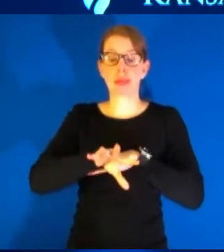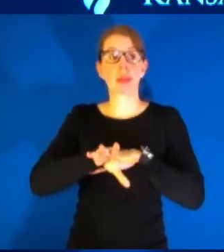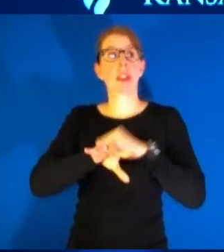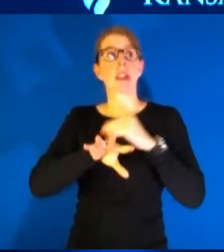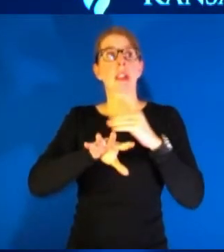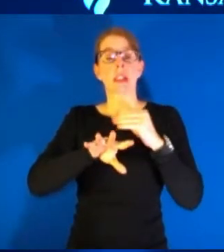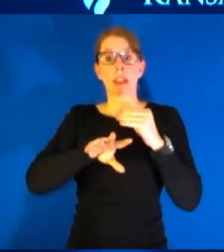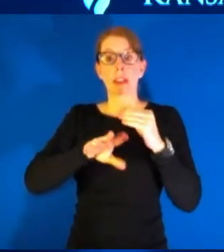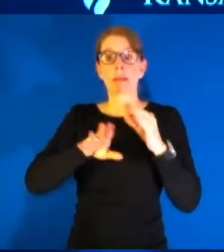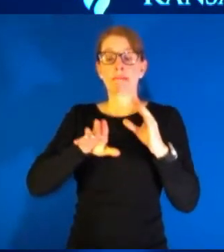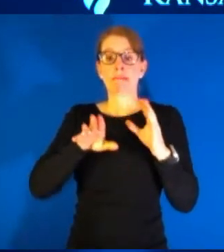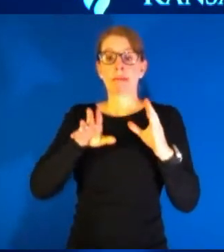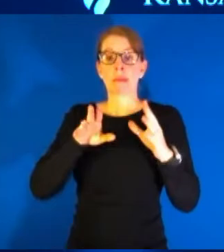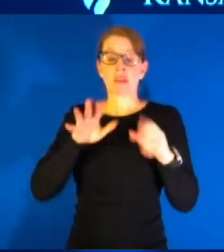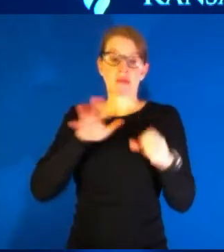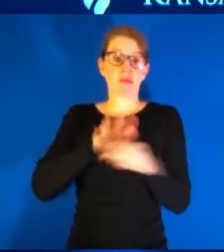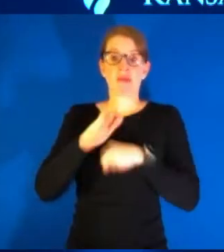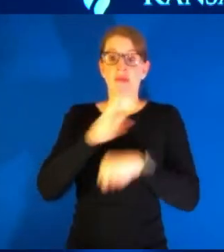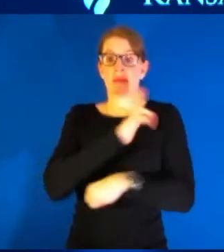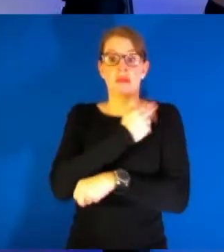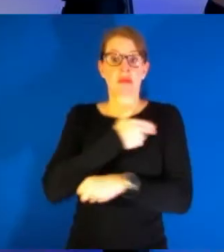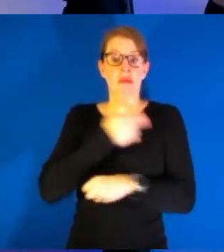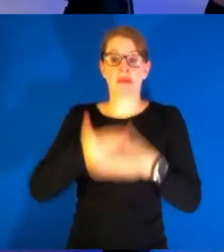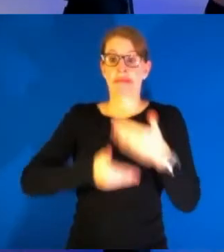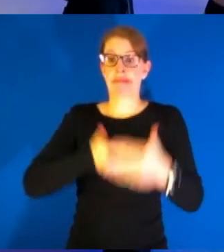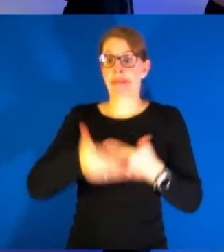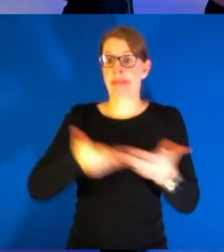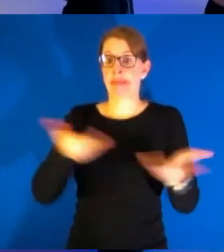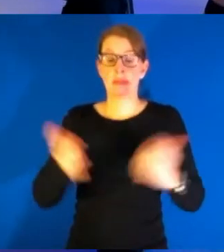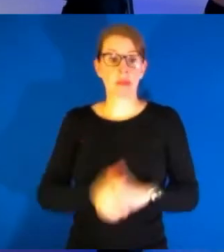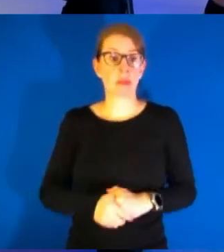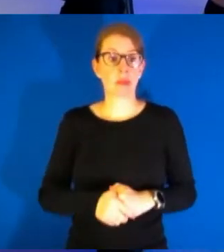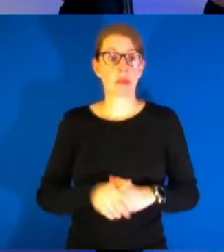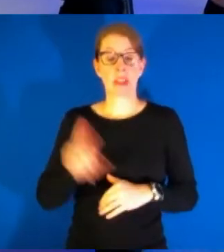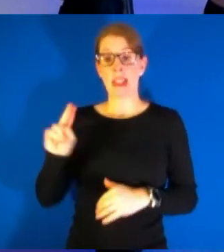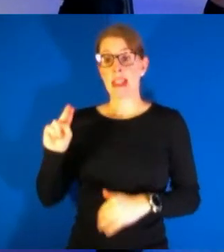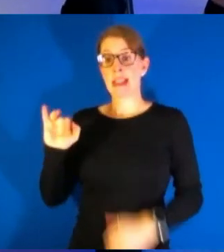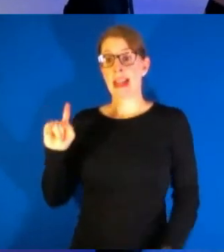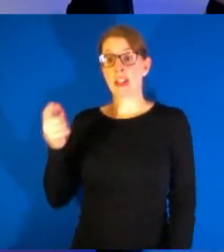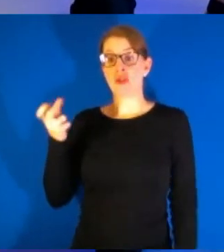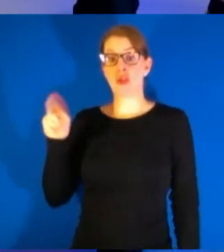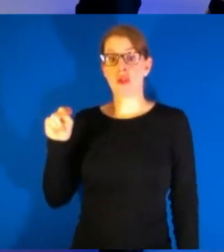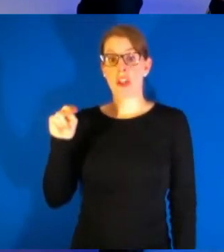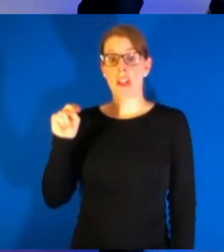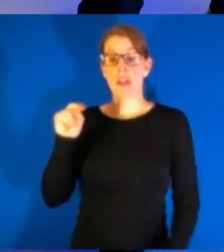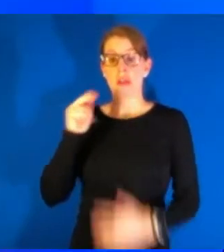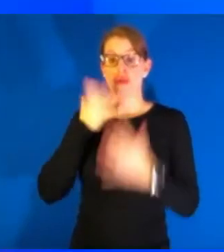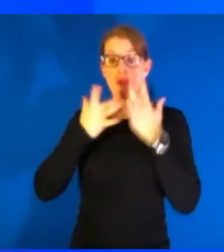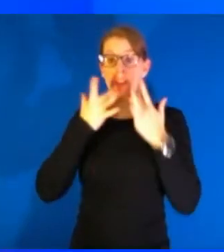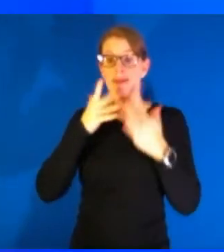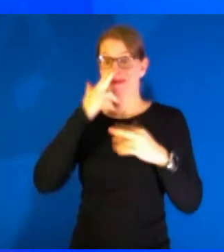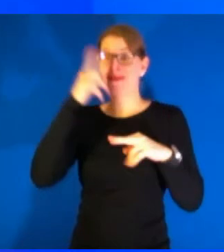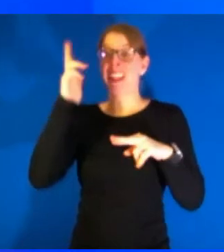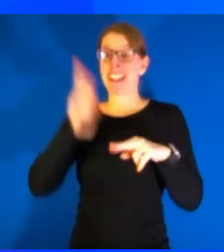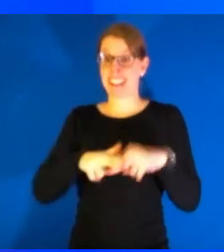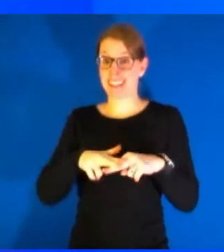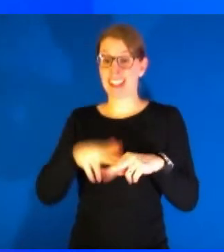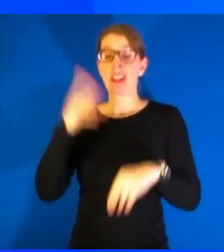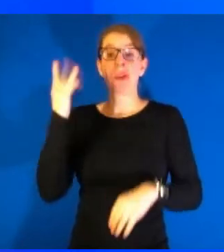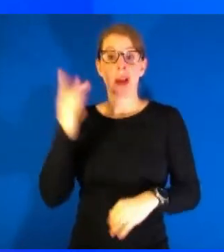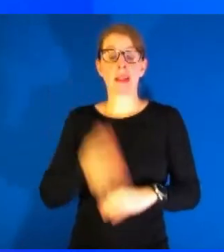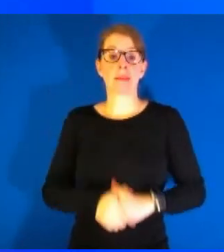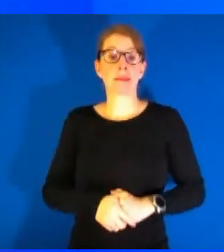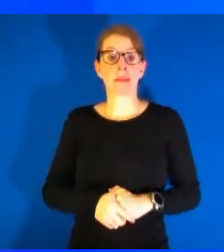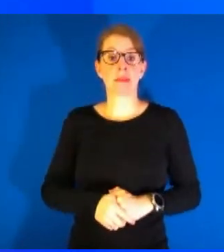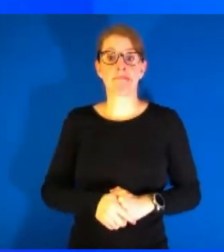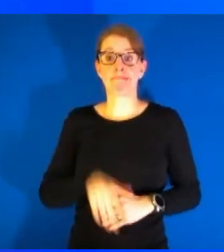principle. It just affects everything down the road. Right, and the nitrogen shortage was super fun because we didn't get